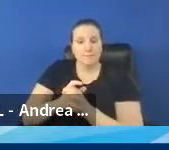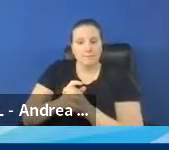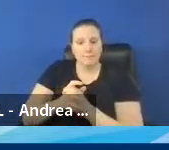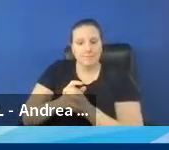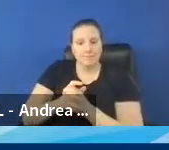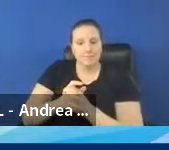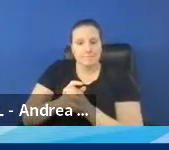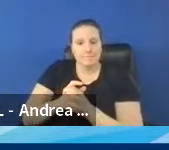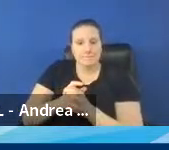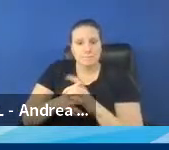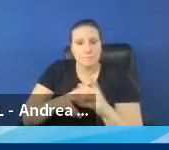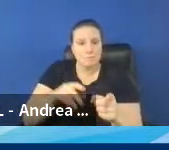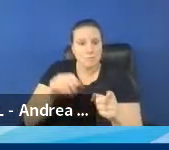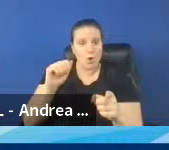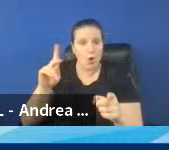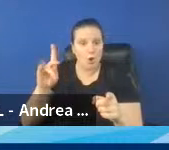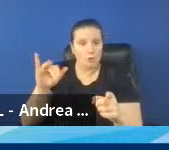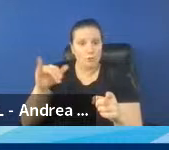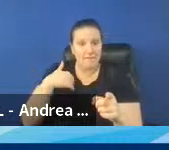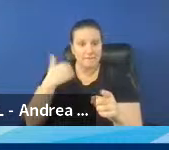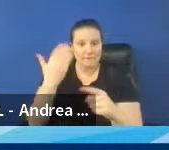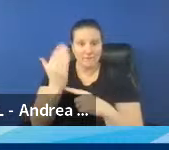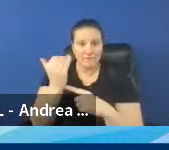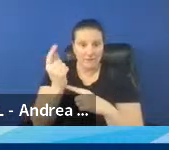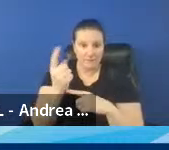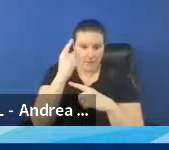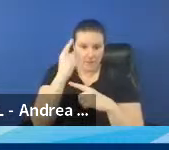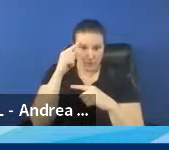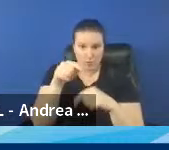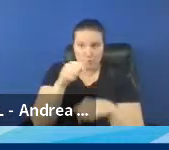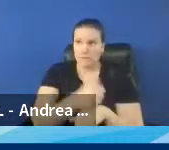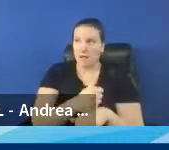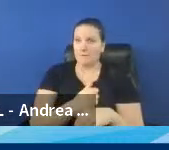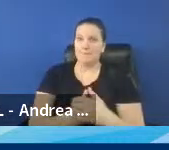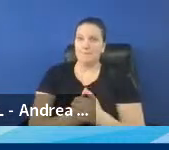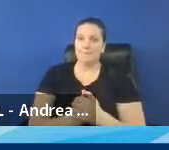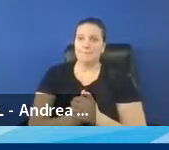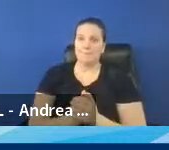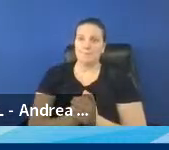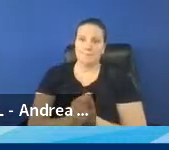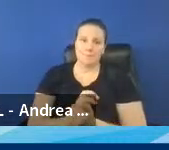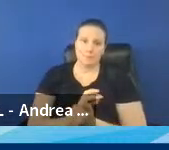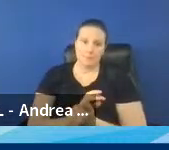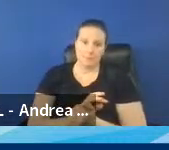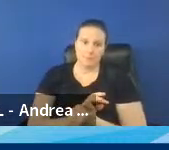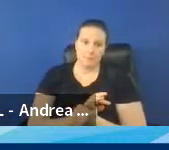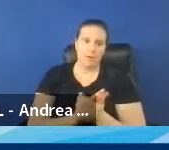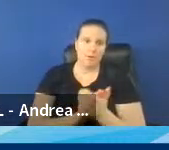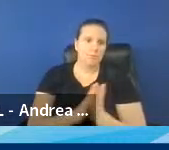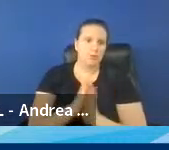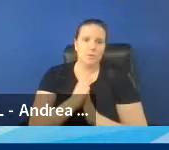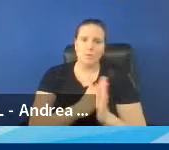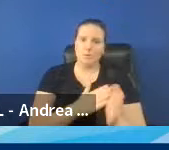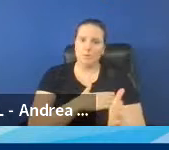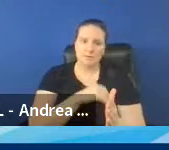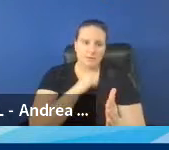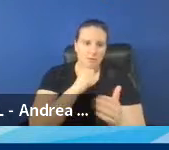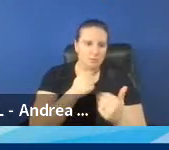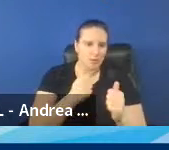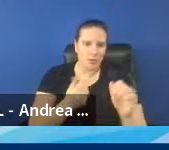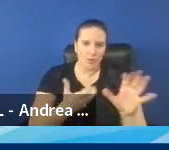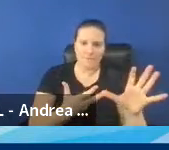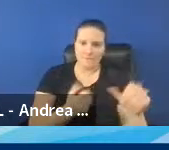So, and Audrey, I have 15 minutes for you. Okay. So please don't try to go fast and lose us.